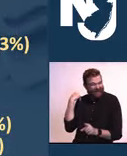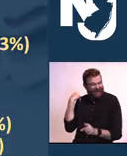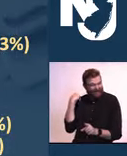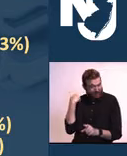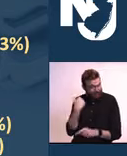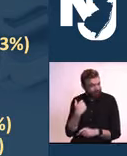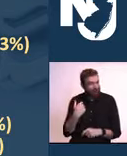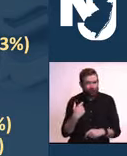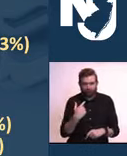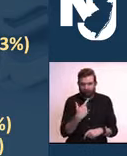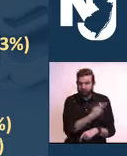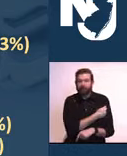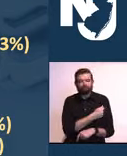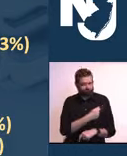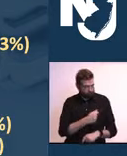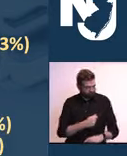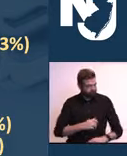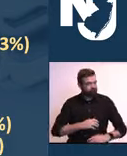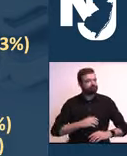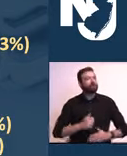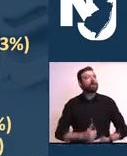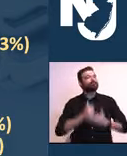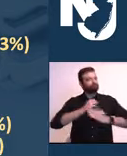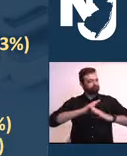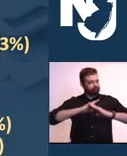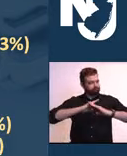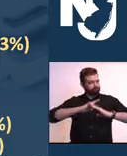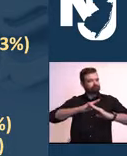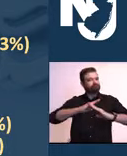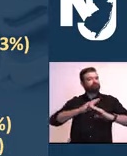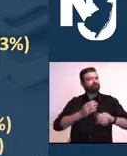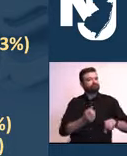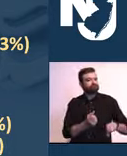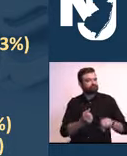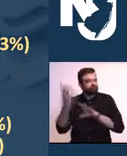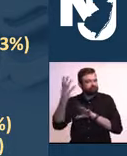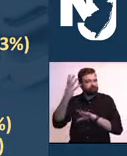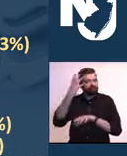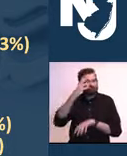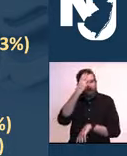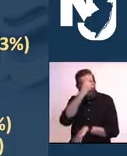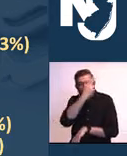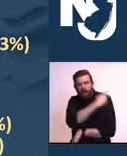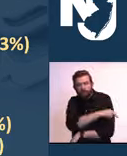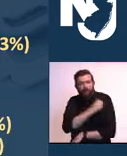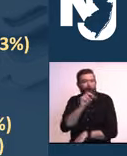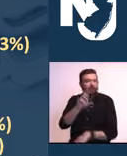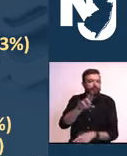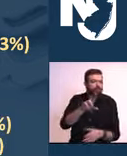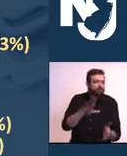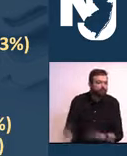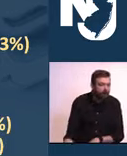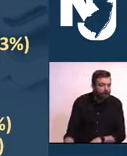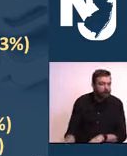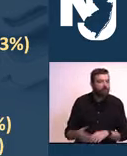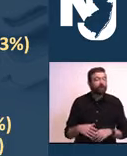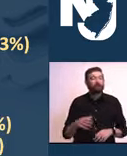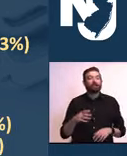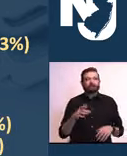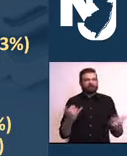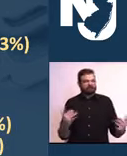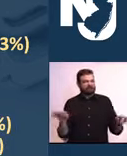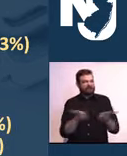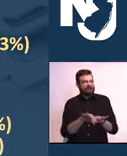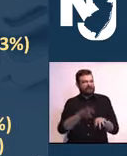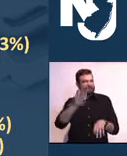protection against illness that can land you in the hospital or worse, especially when you are boosted. So I shudder to think what all